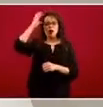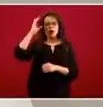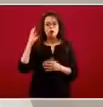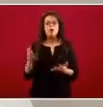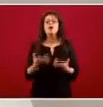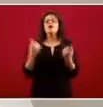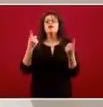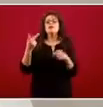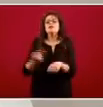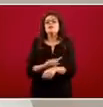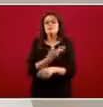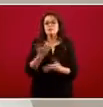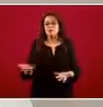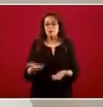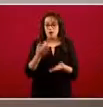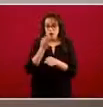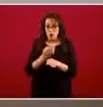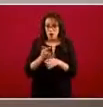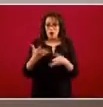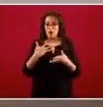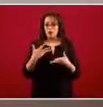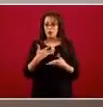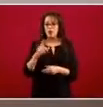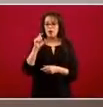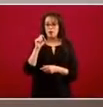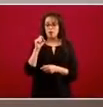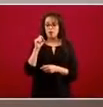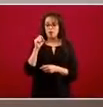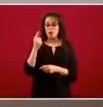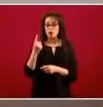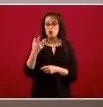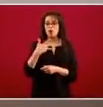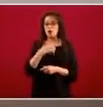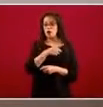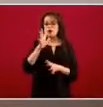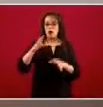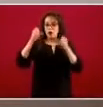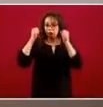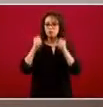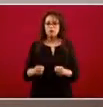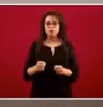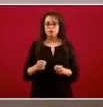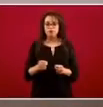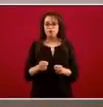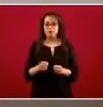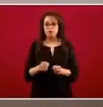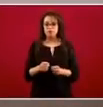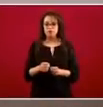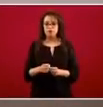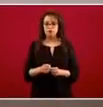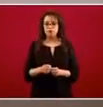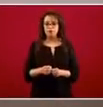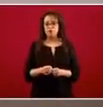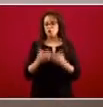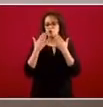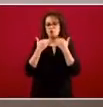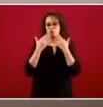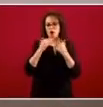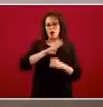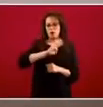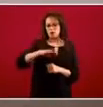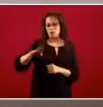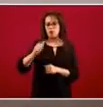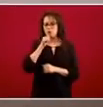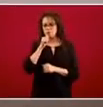in Coahuila? In Coahuila, we have 21 confirmed cases reported so far. We haven't had any